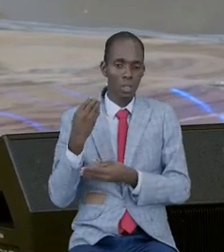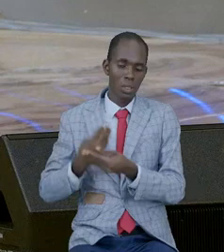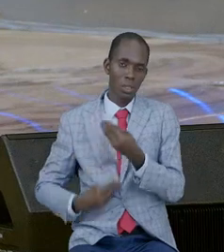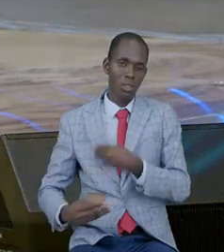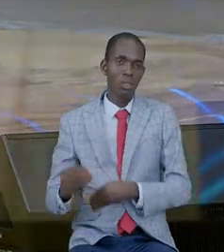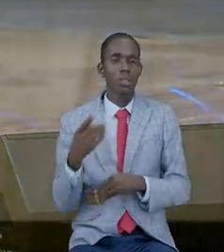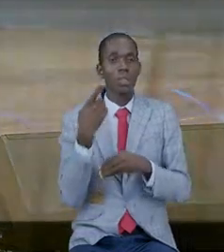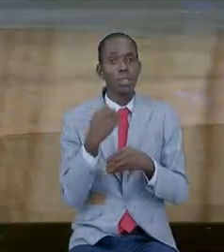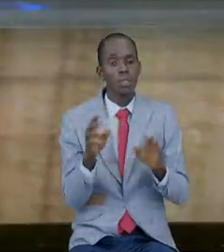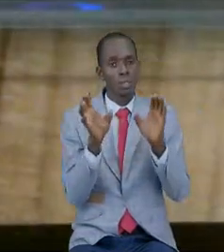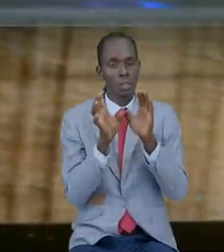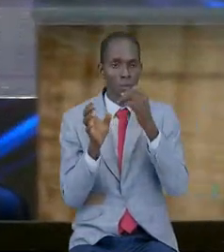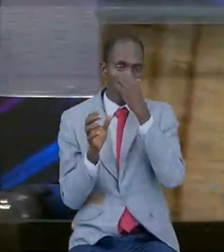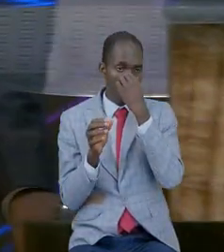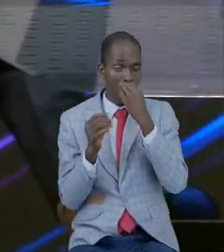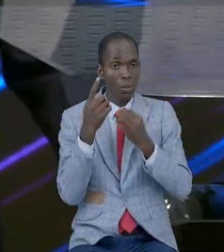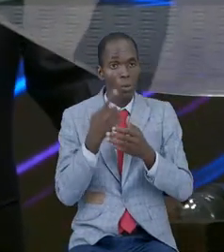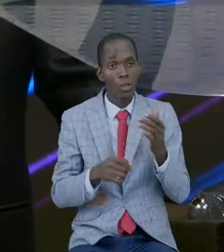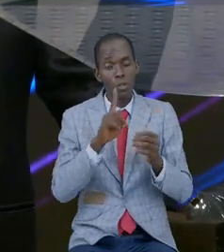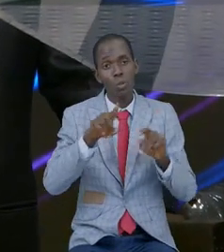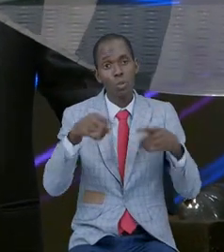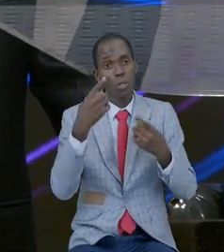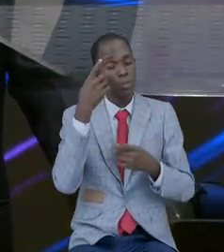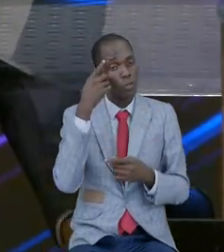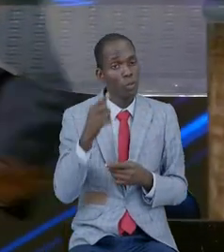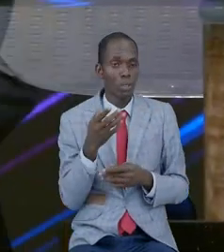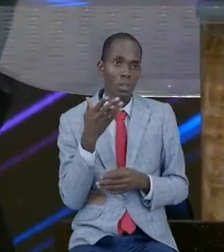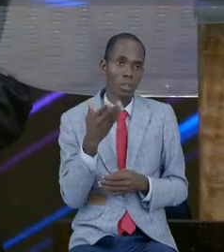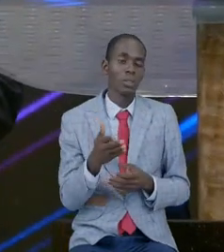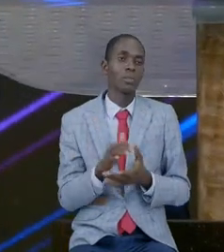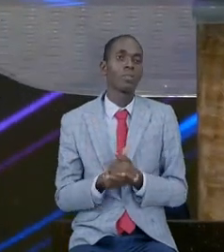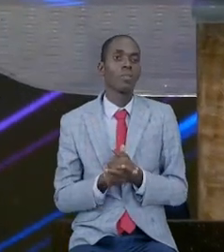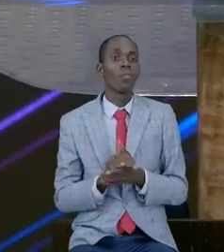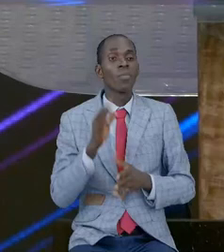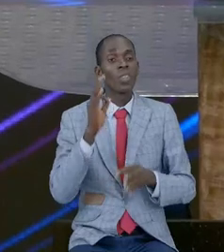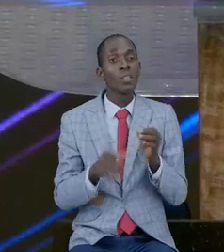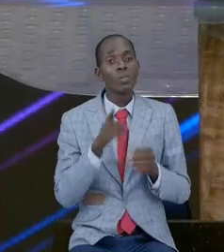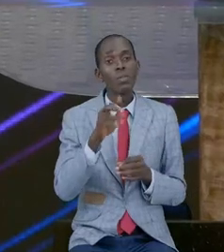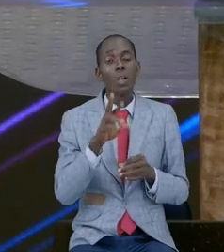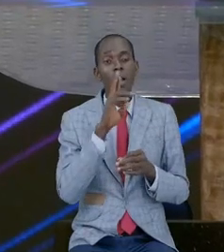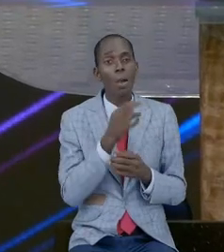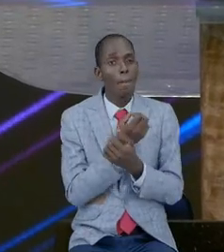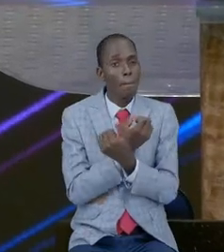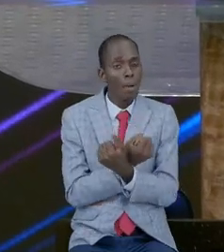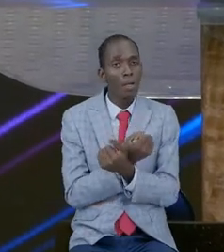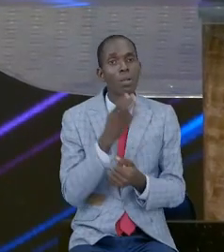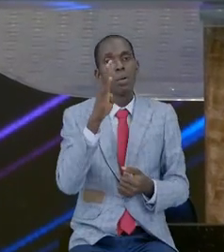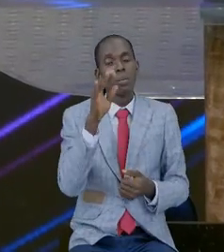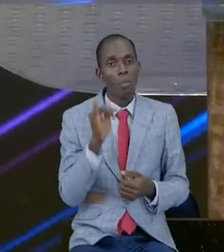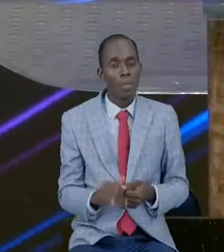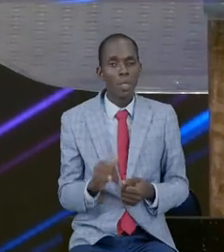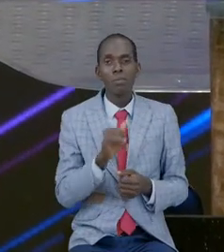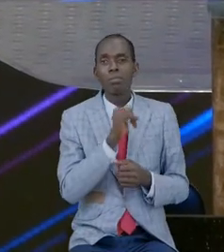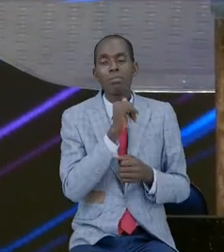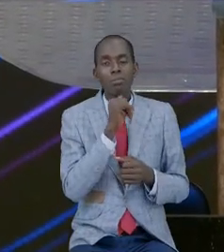the certificate what you wait for them if you are bound by disrespectful